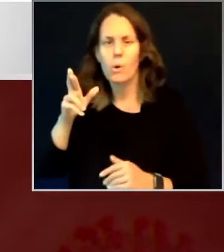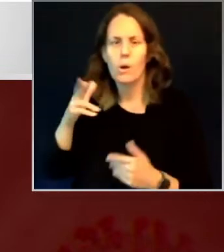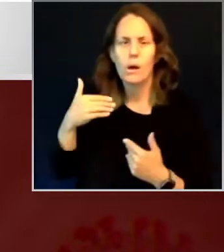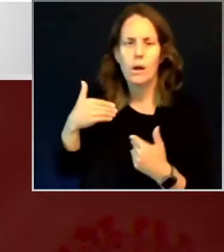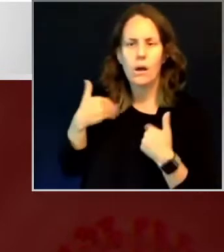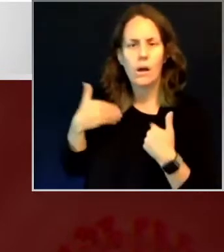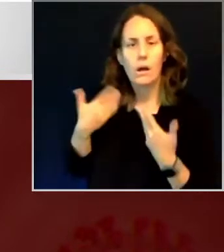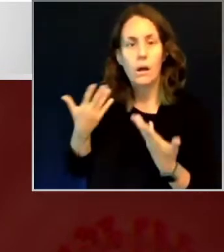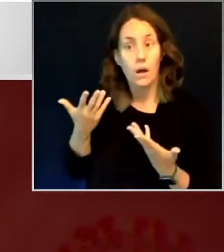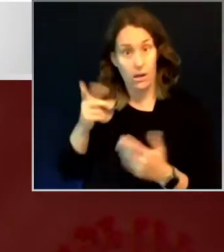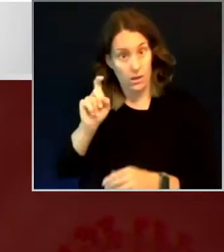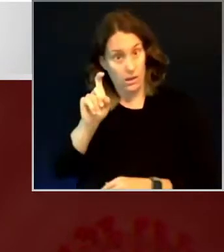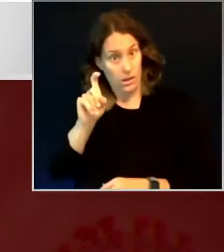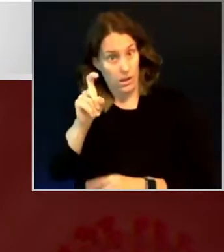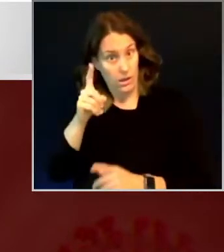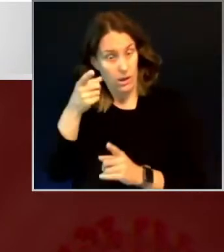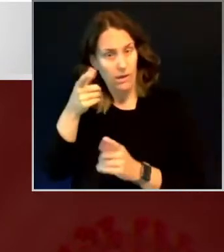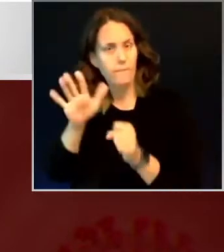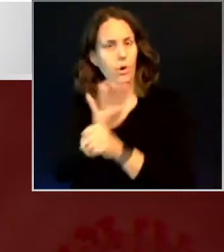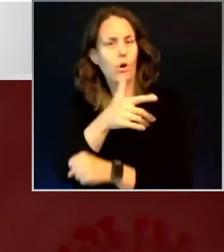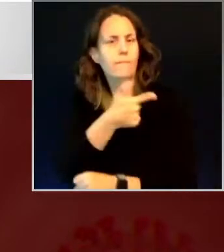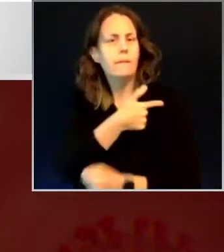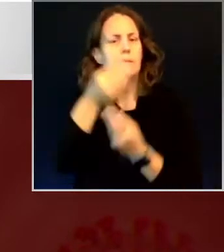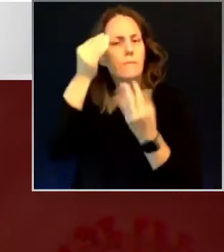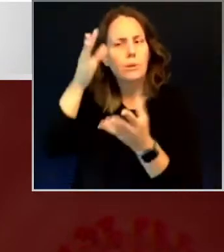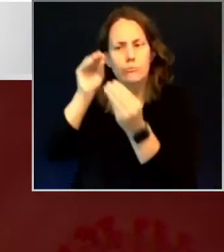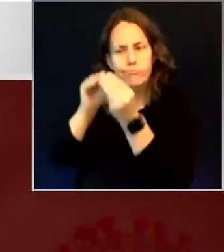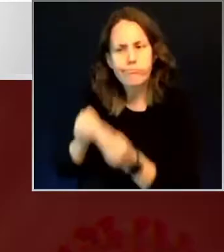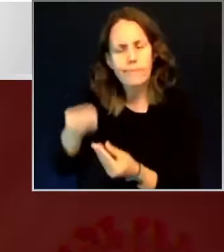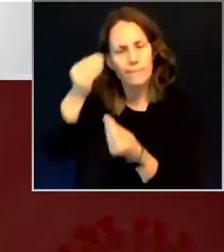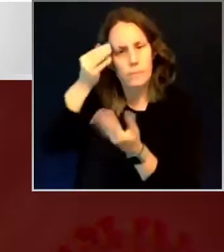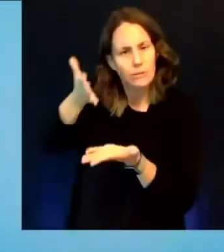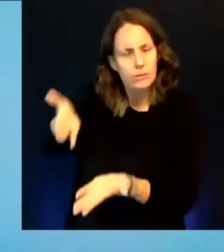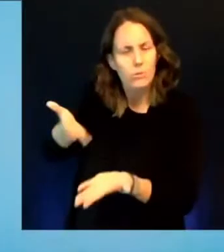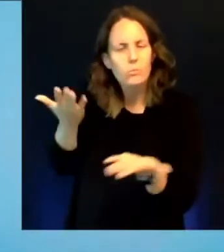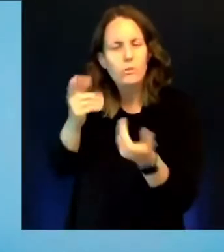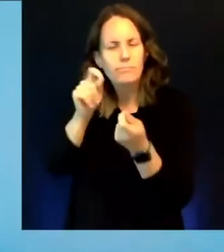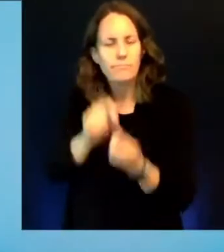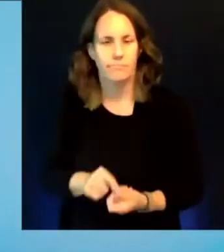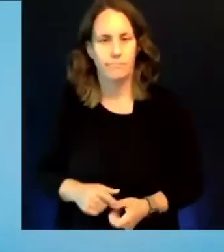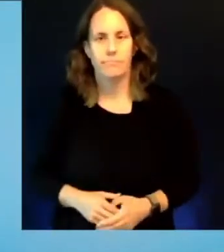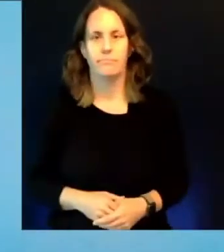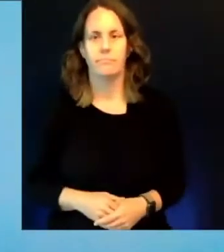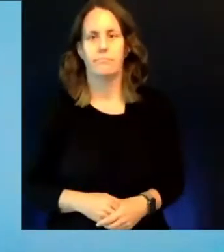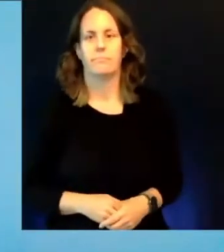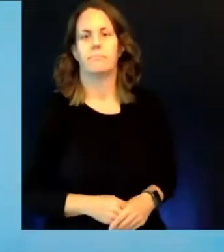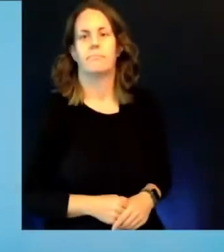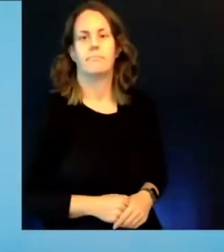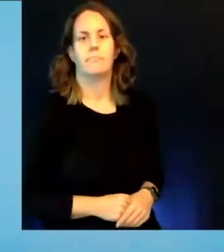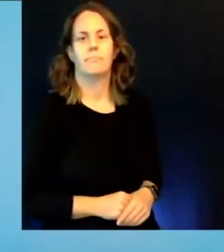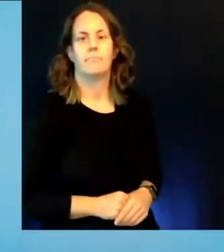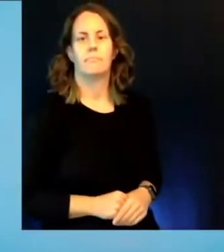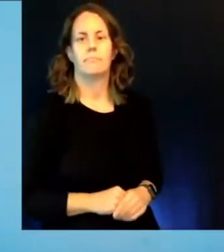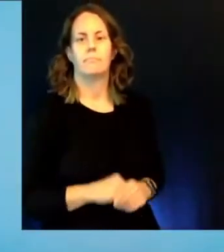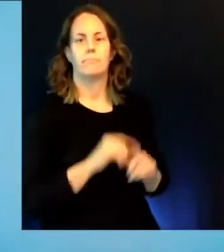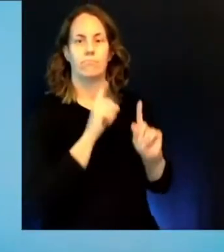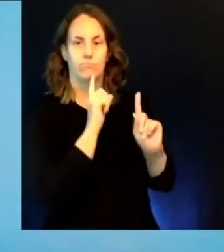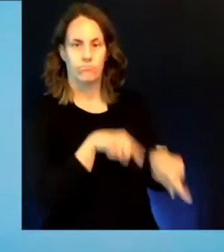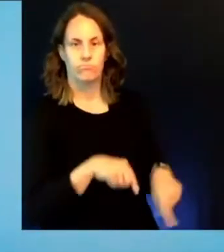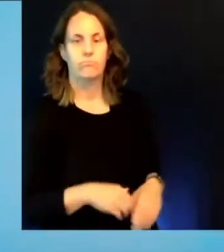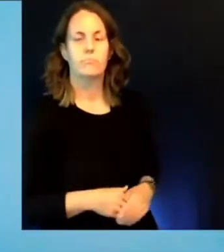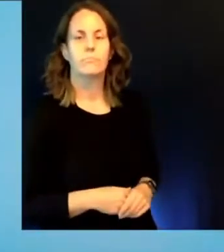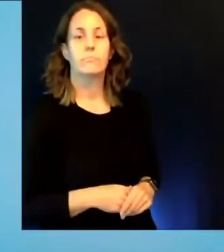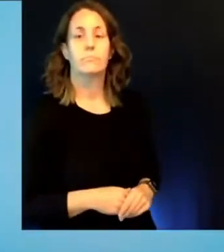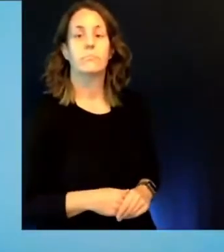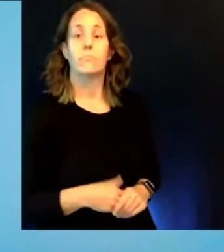Thanks, Will. Because these data are from the Wisconsin Electronic Disease Surveillance System, or WEDS, we do have demographic data on